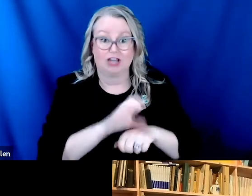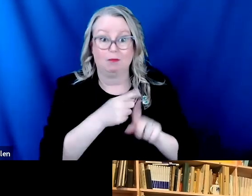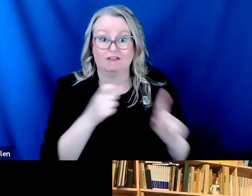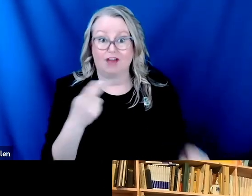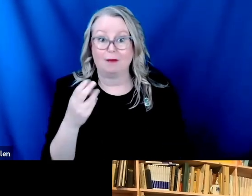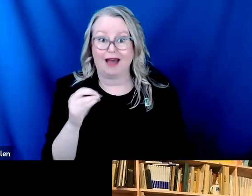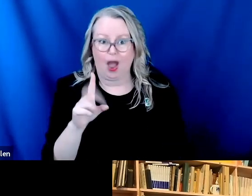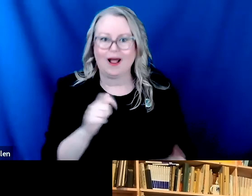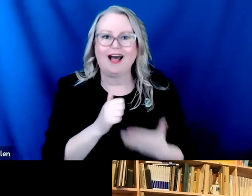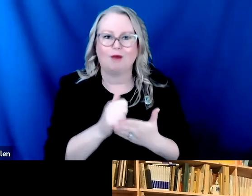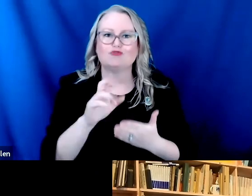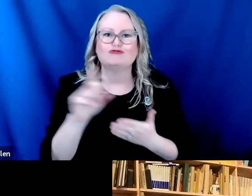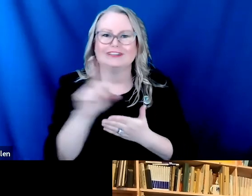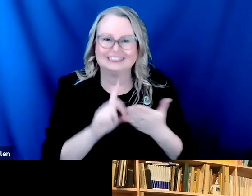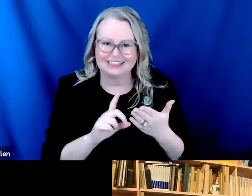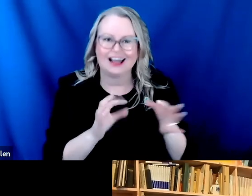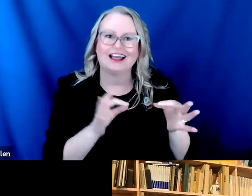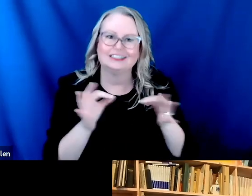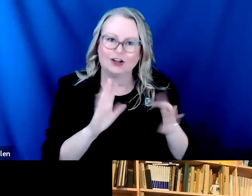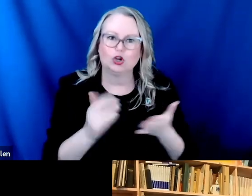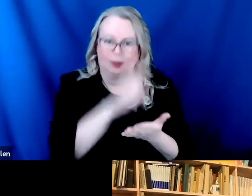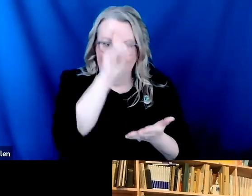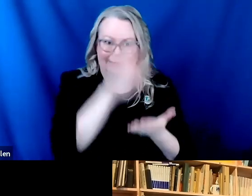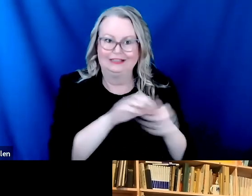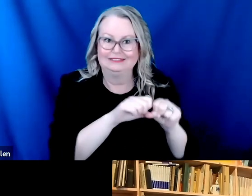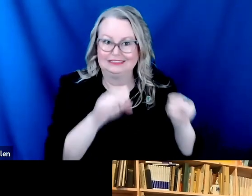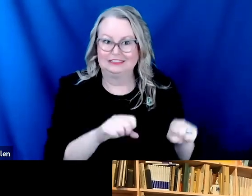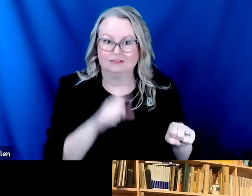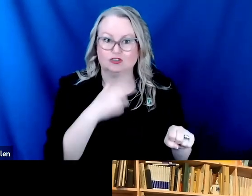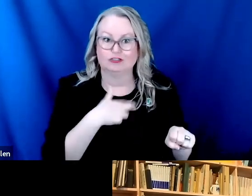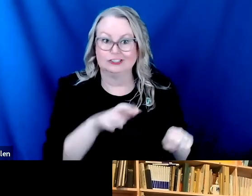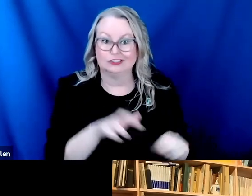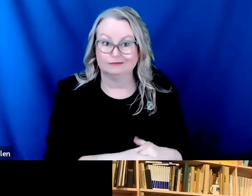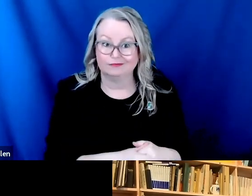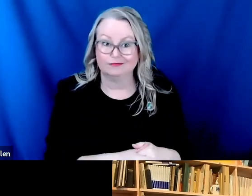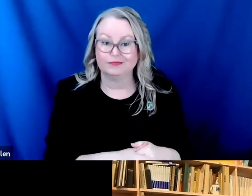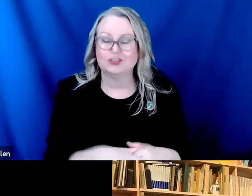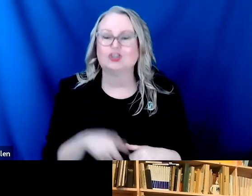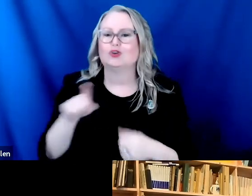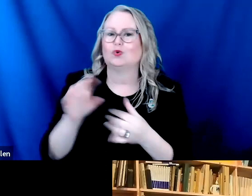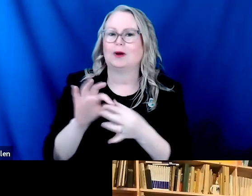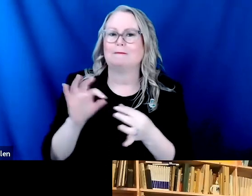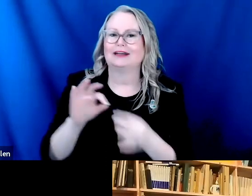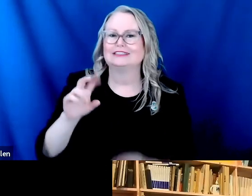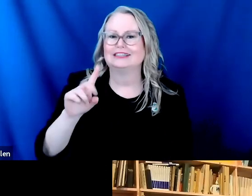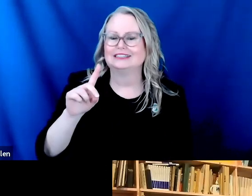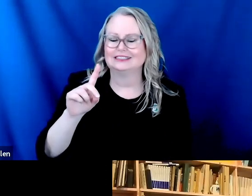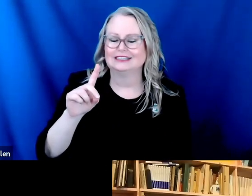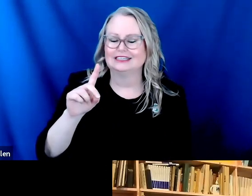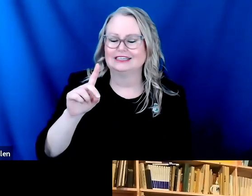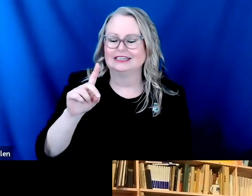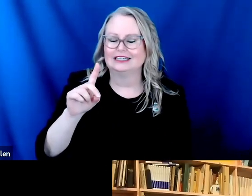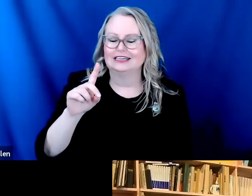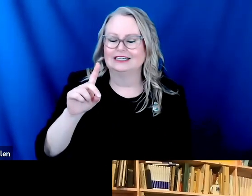University. One of the things that you've told me about Du Bois, the scholar, was what you called his